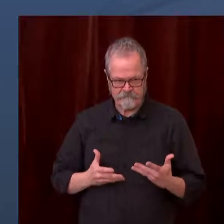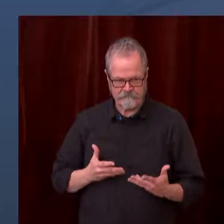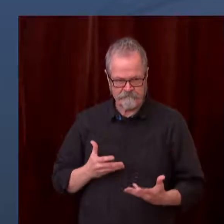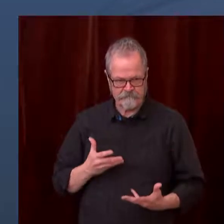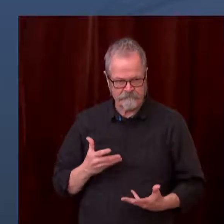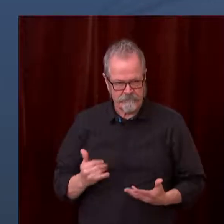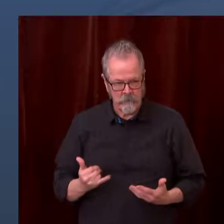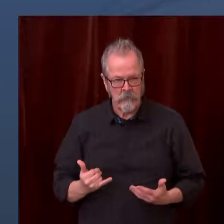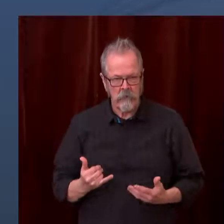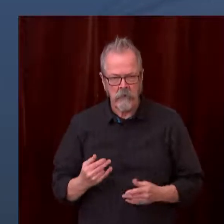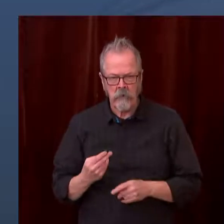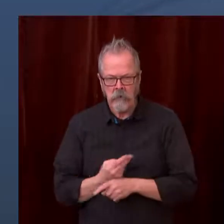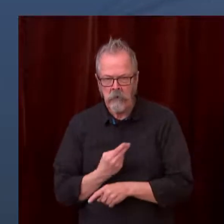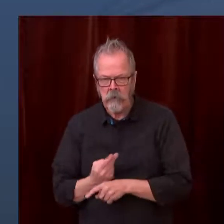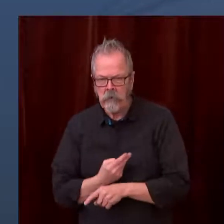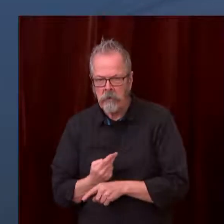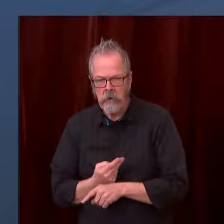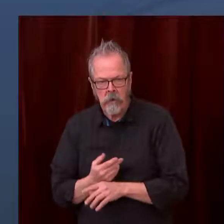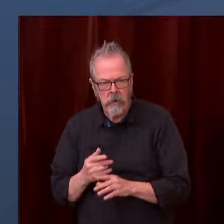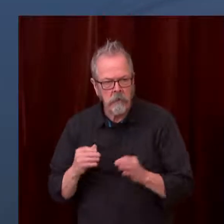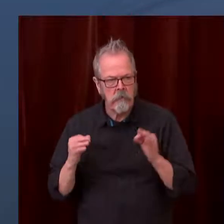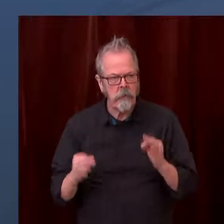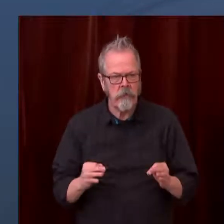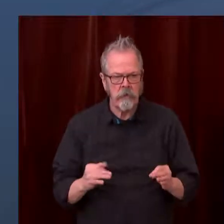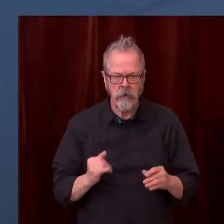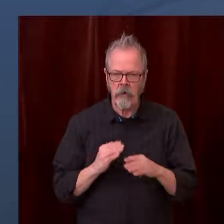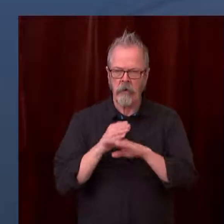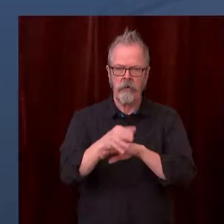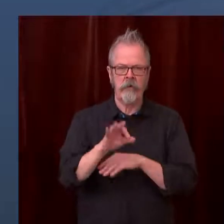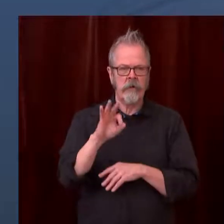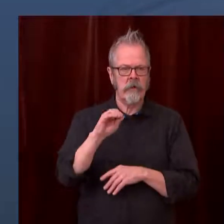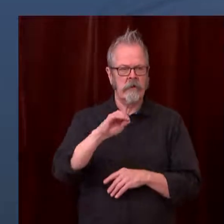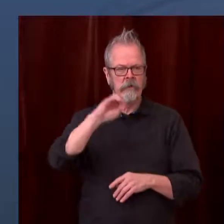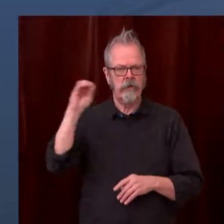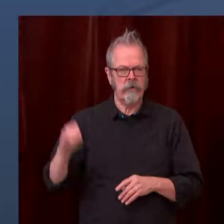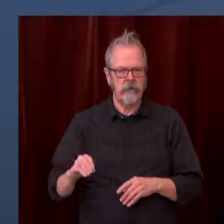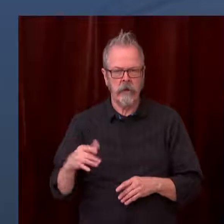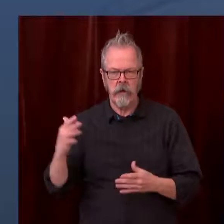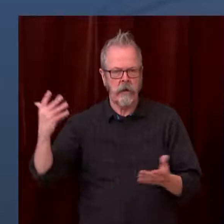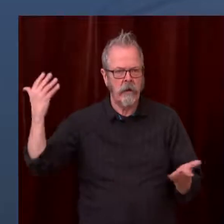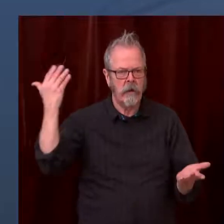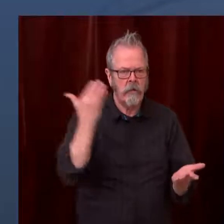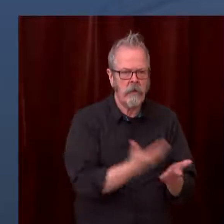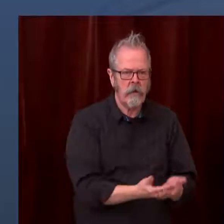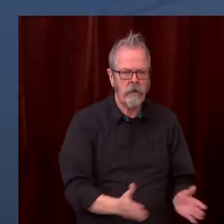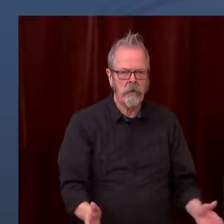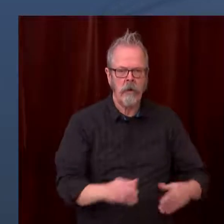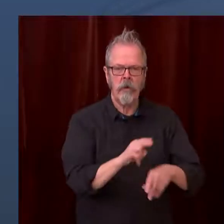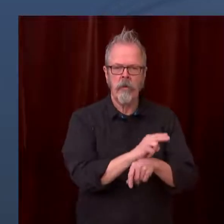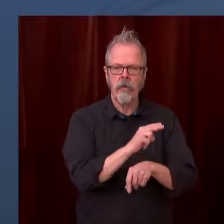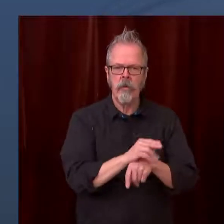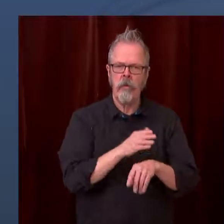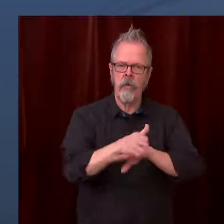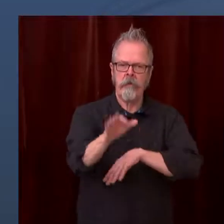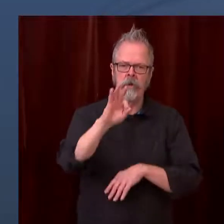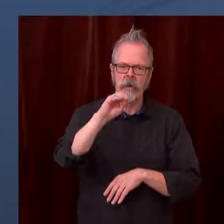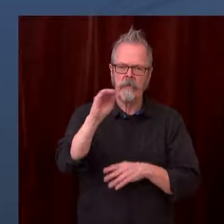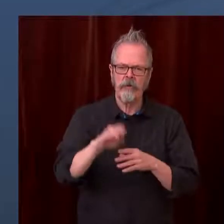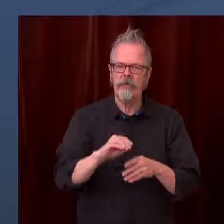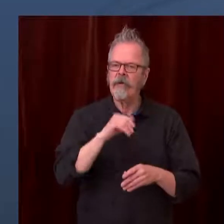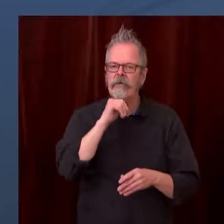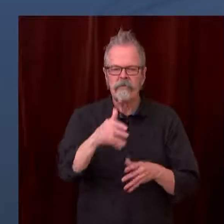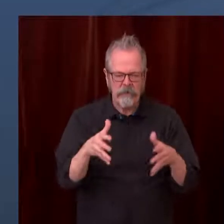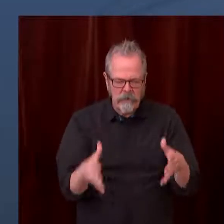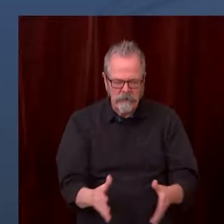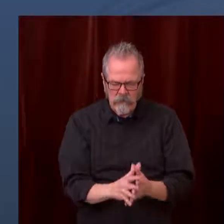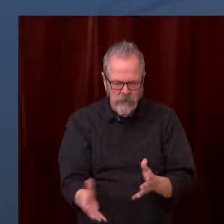80% mark of vaccines that are coming into the state that are being administered to Washingtonians. I think it's important